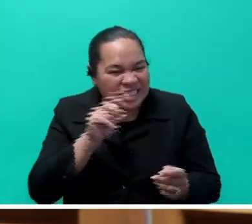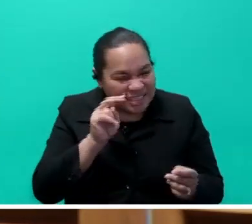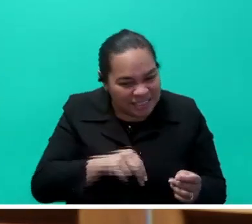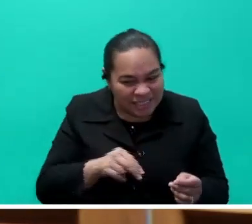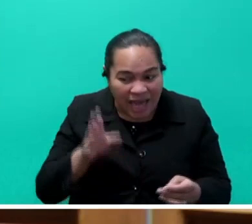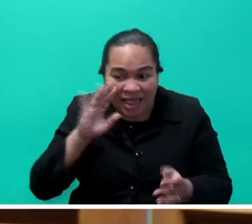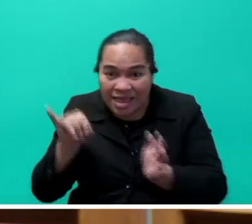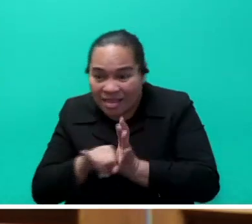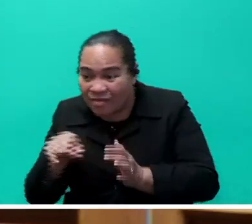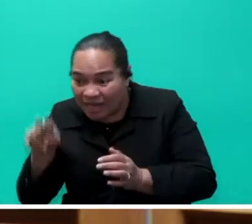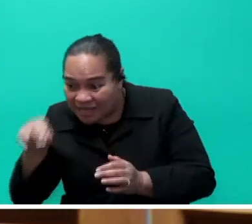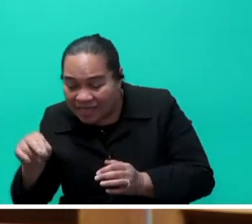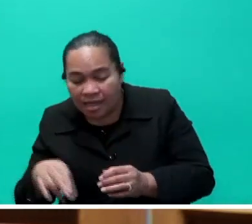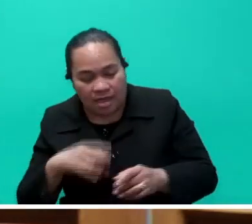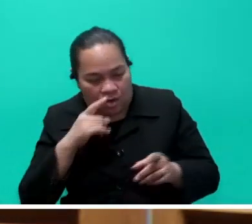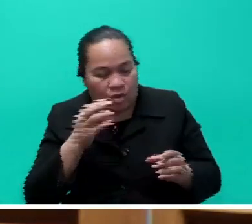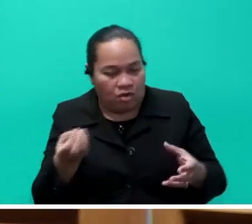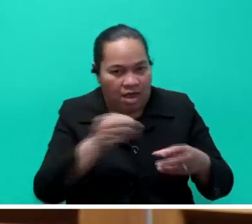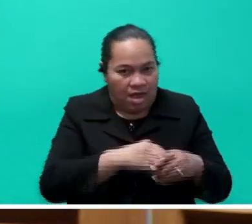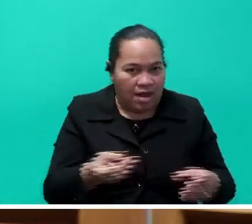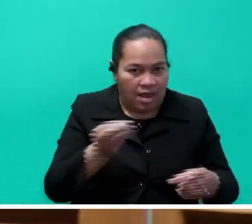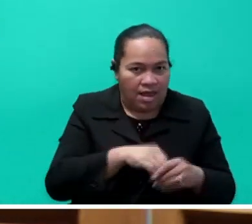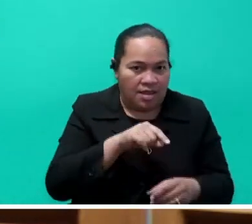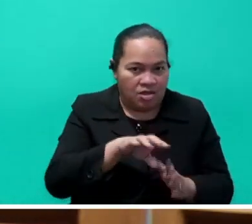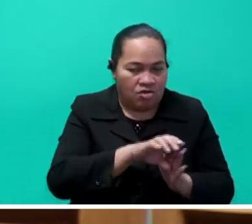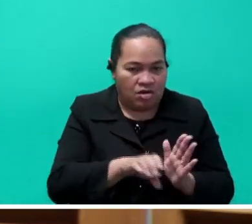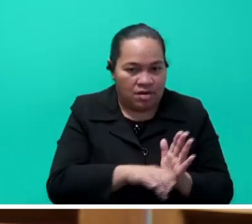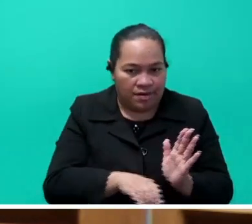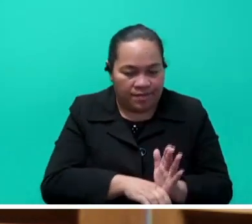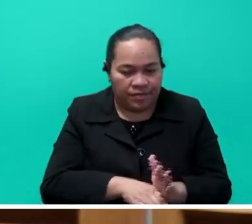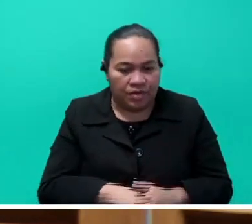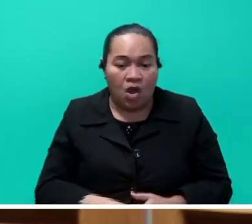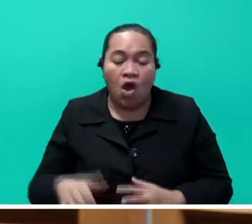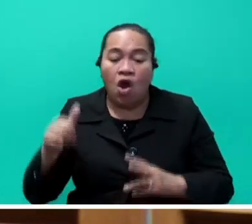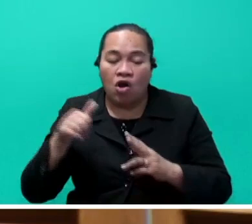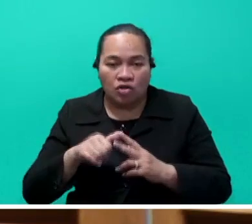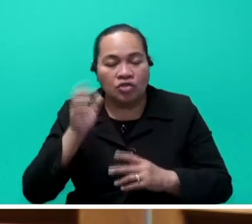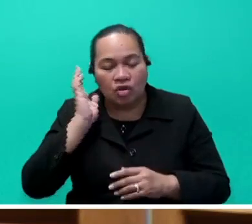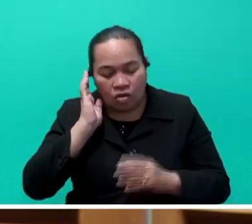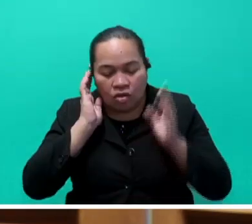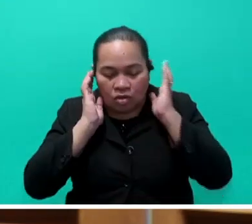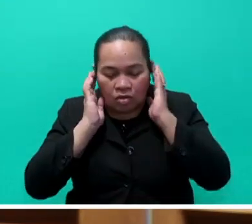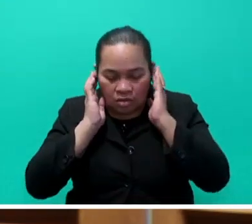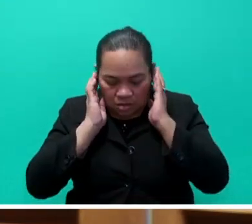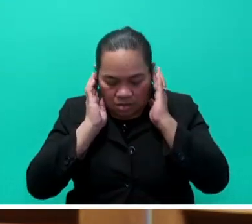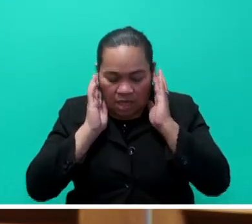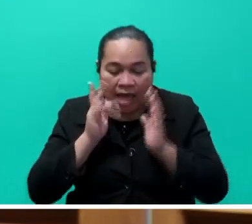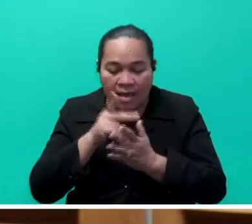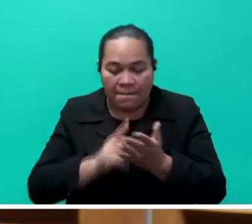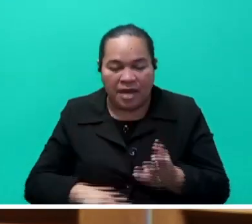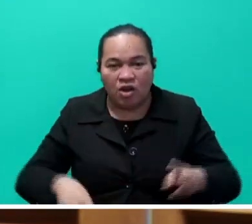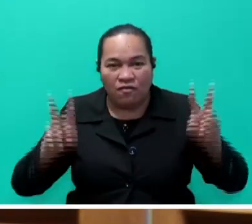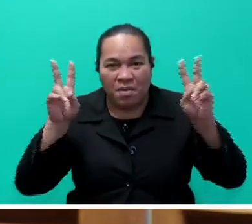identified, Mr. Speaker, sir. Also like to remind the House that this is also part of the thematic areas that